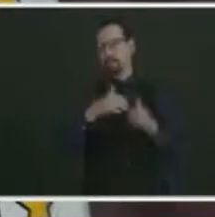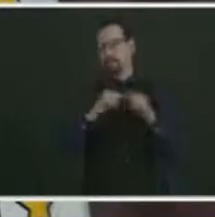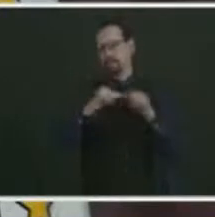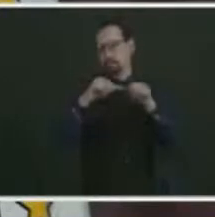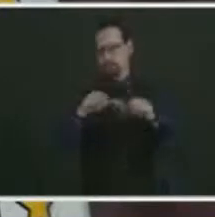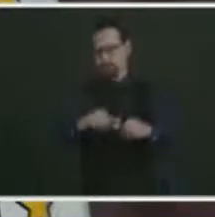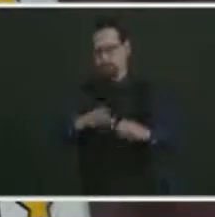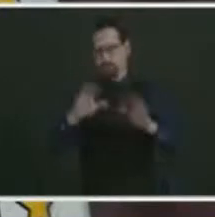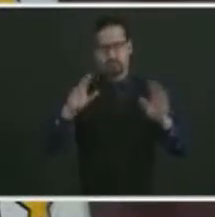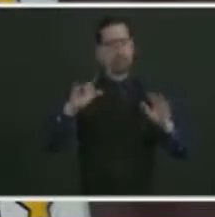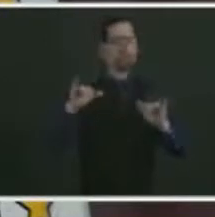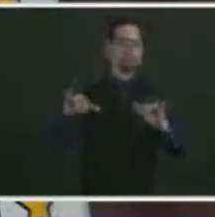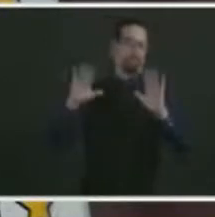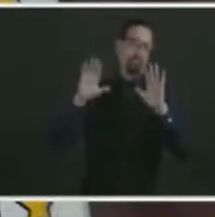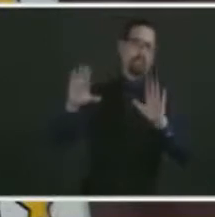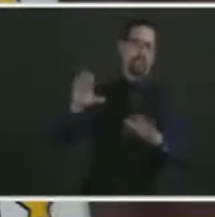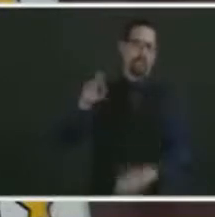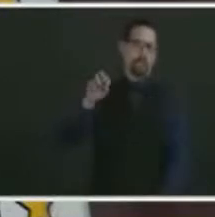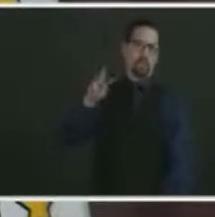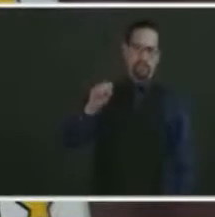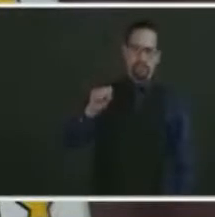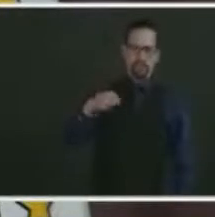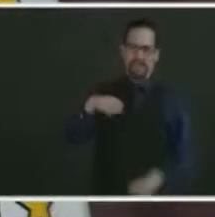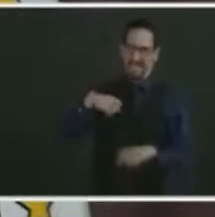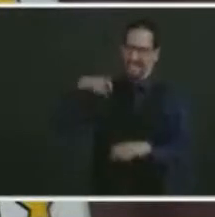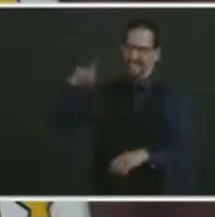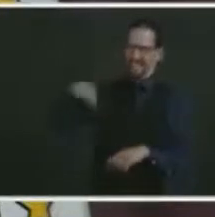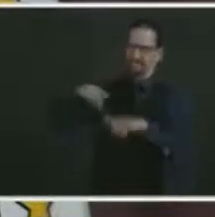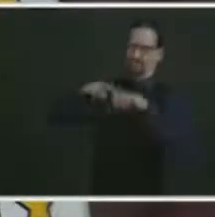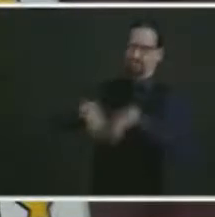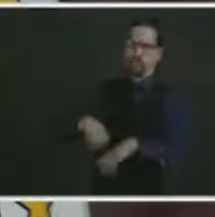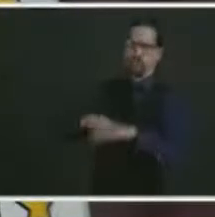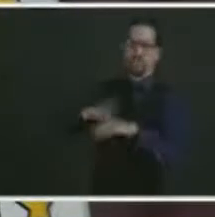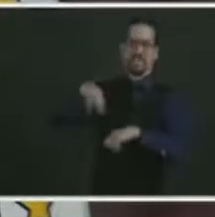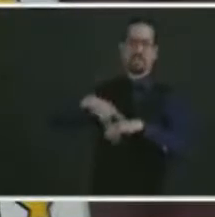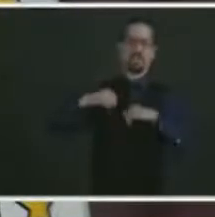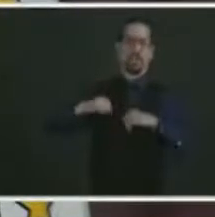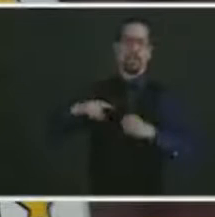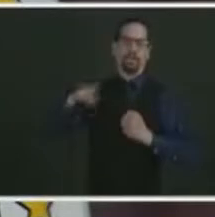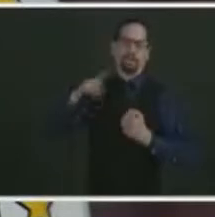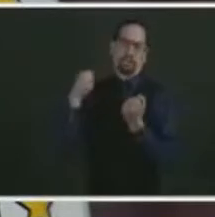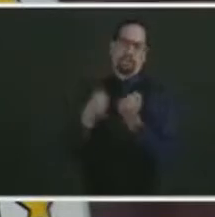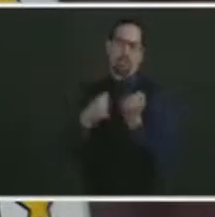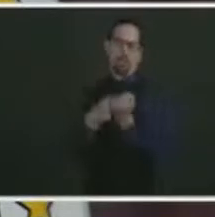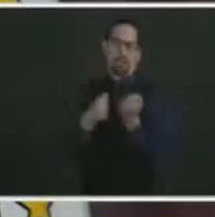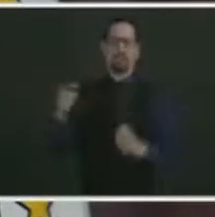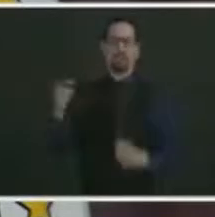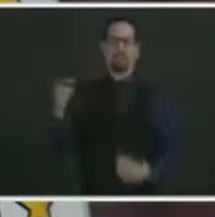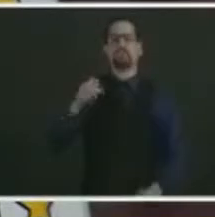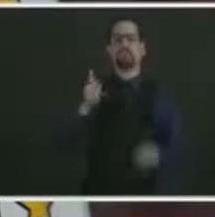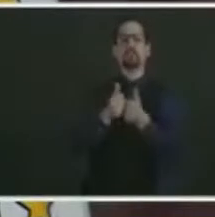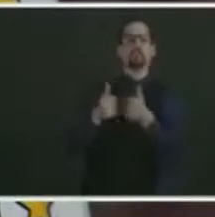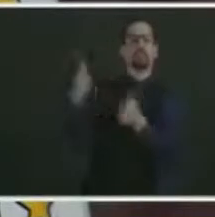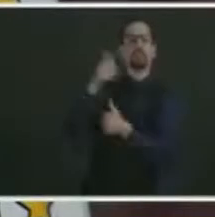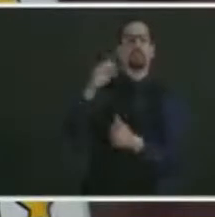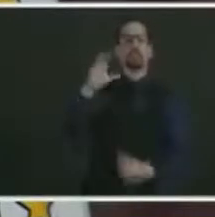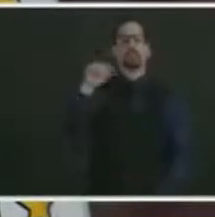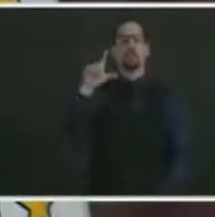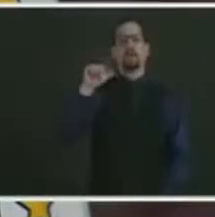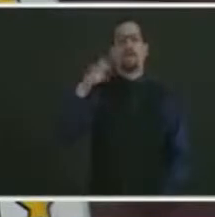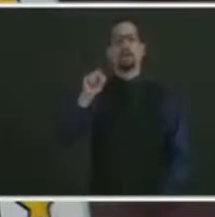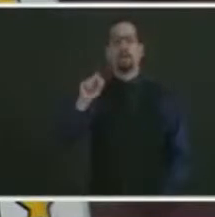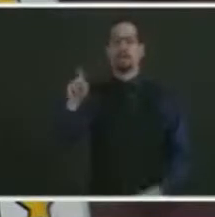people of Rhode Island. We are relying heavily on our Guard. General Callahan is nothing short of amazing